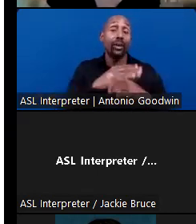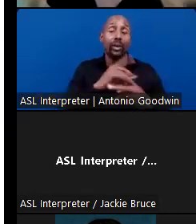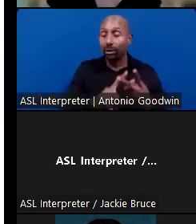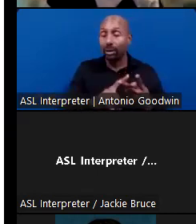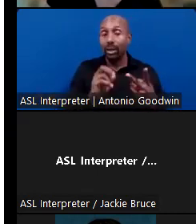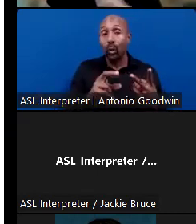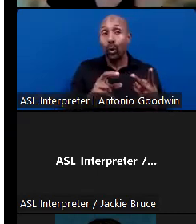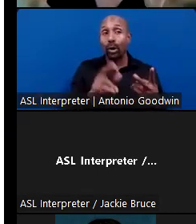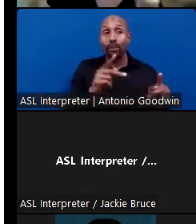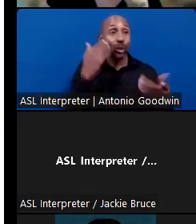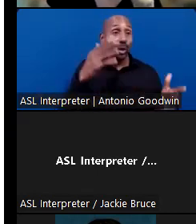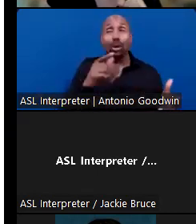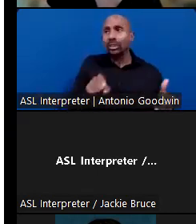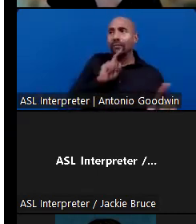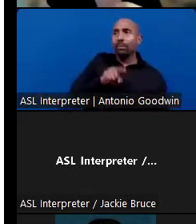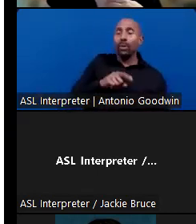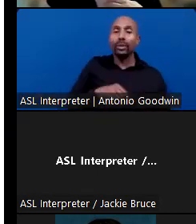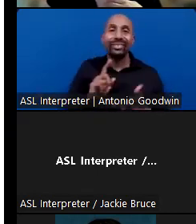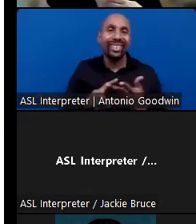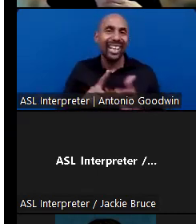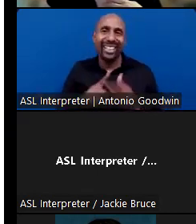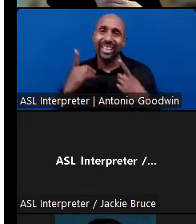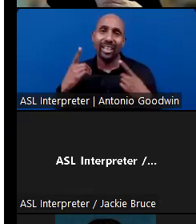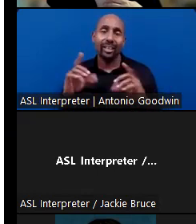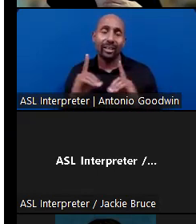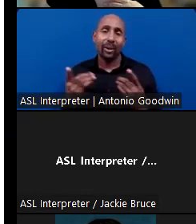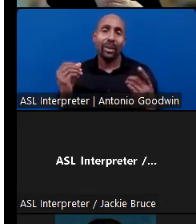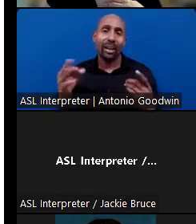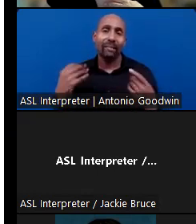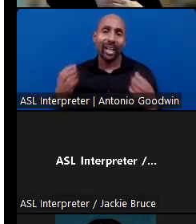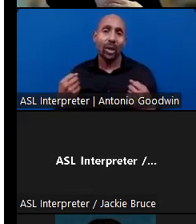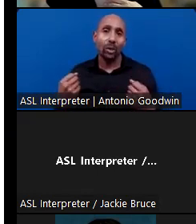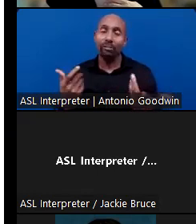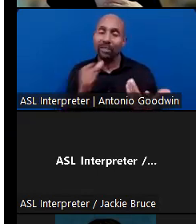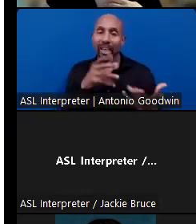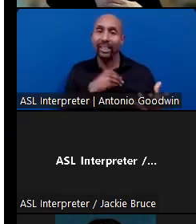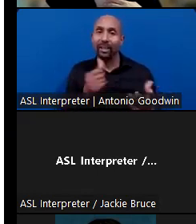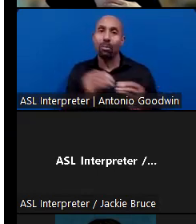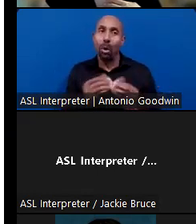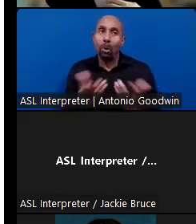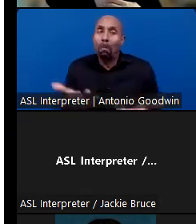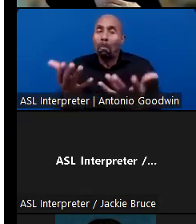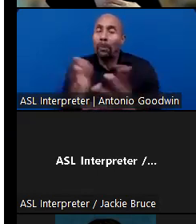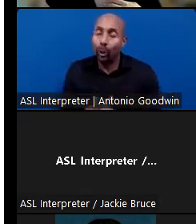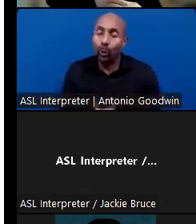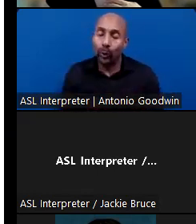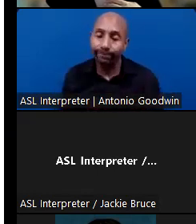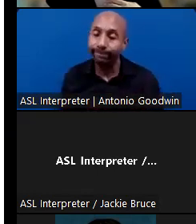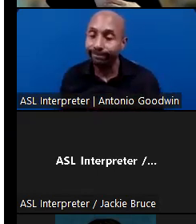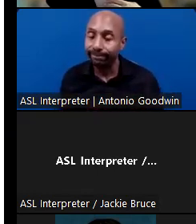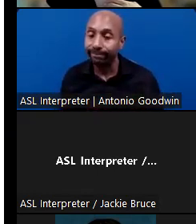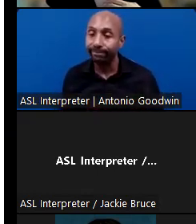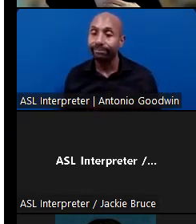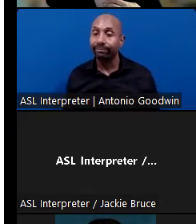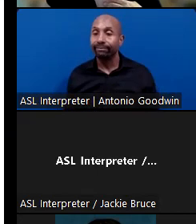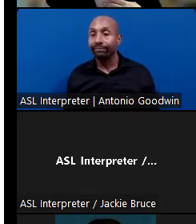Health actually said, stop here in Washington. So I think the